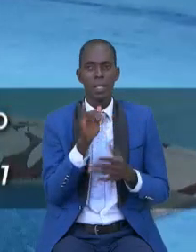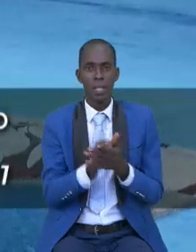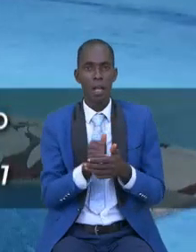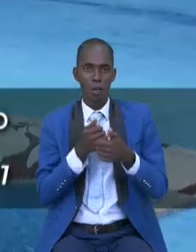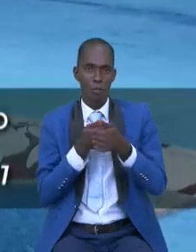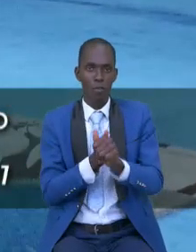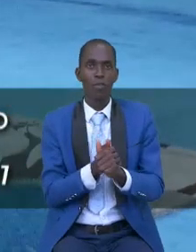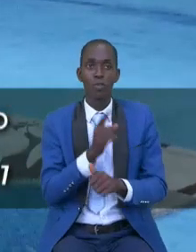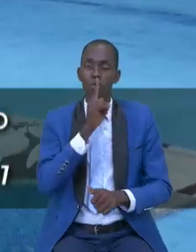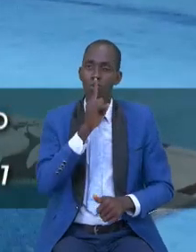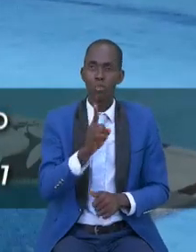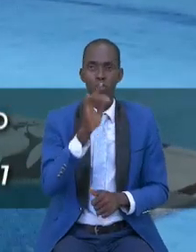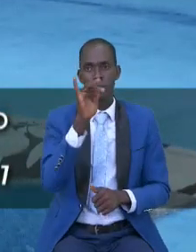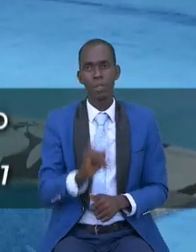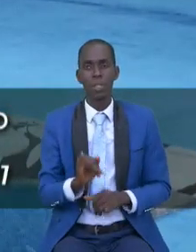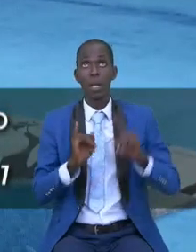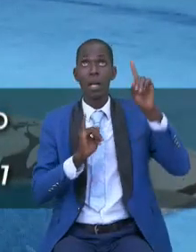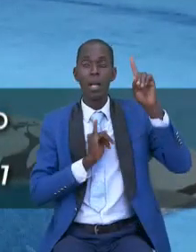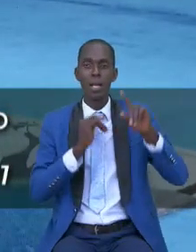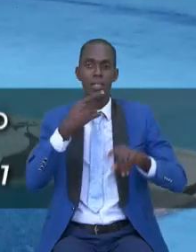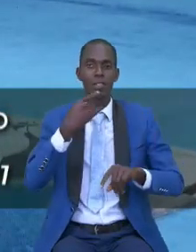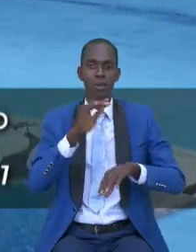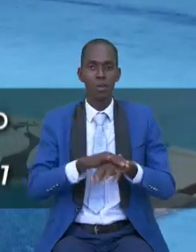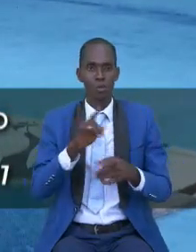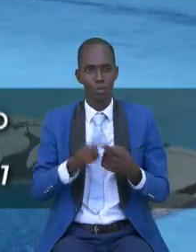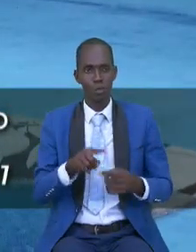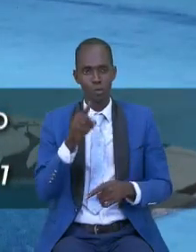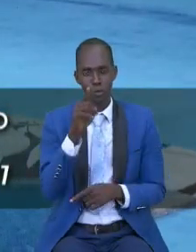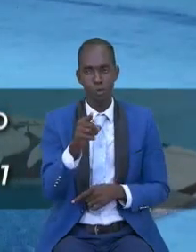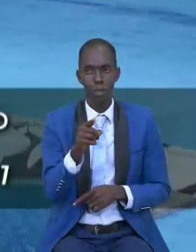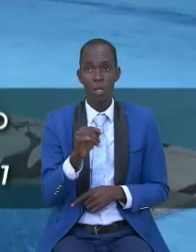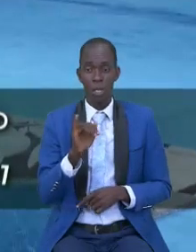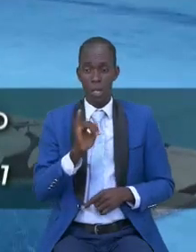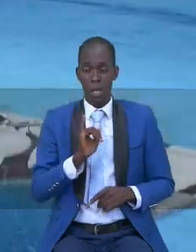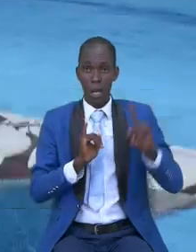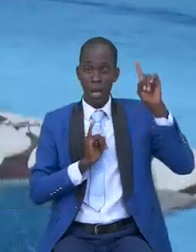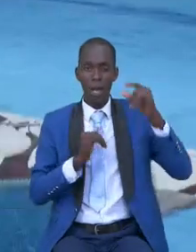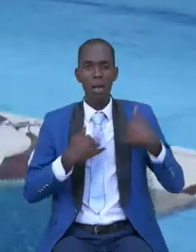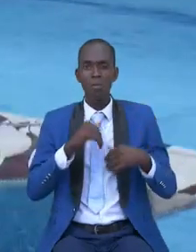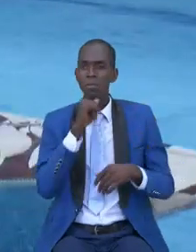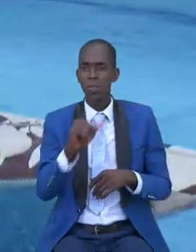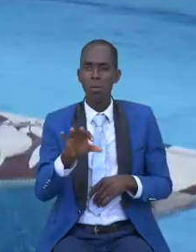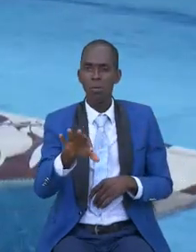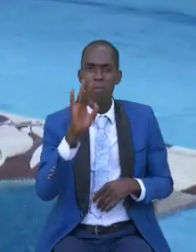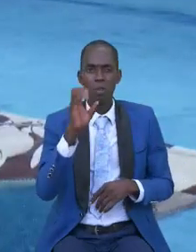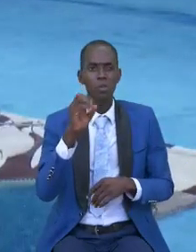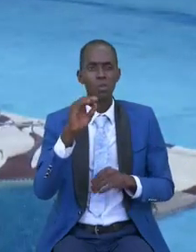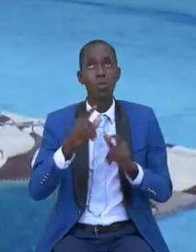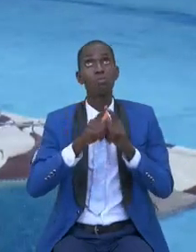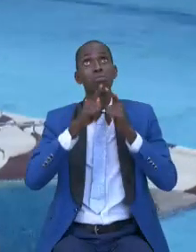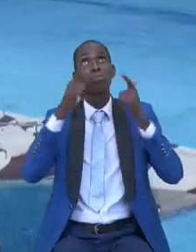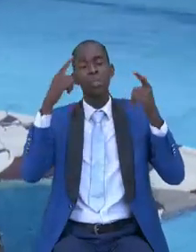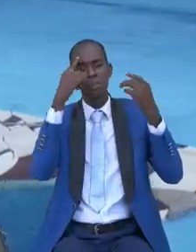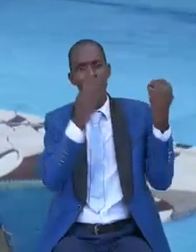followed, verily I say unto you, I have not found so great faith,